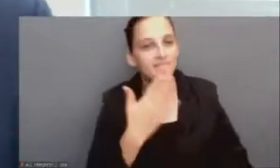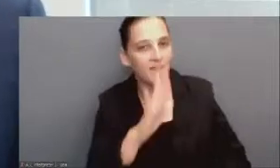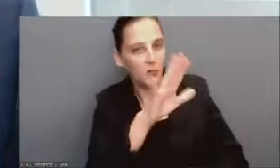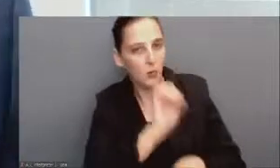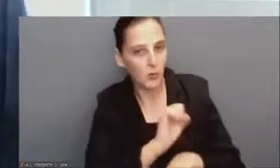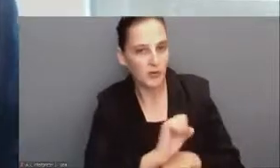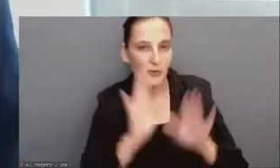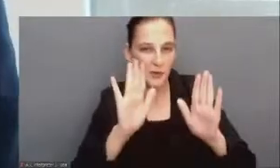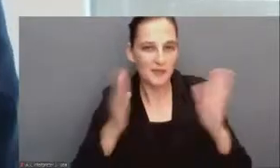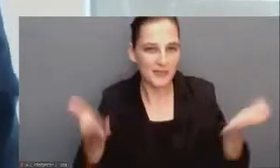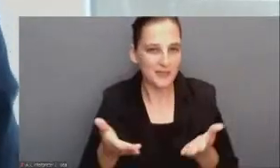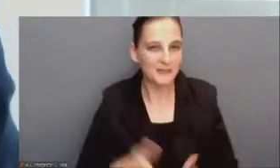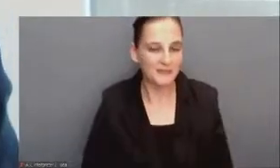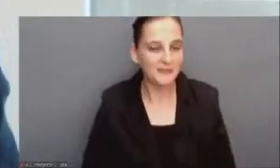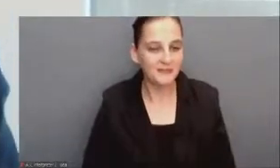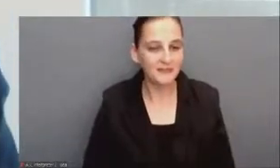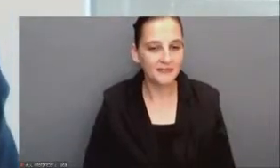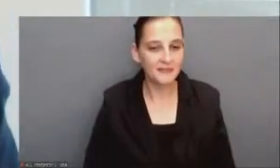here.